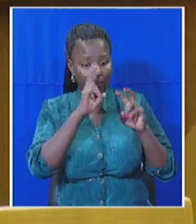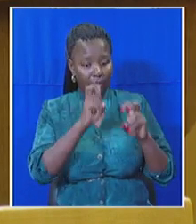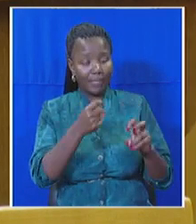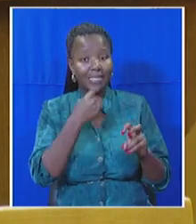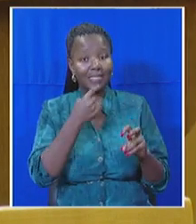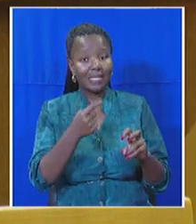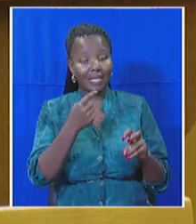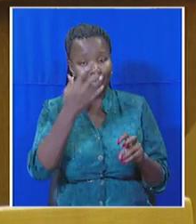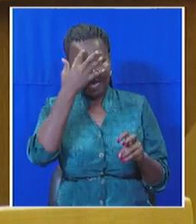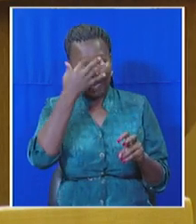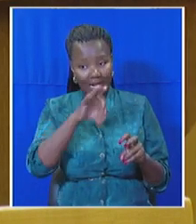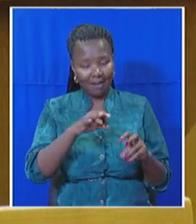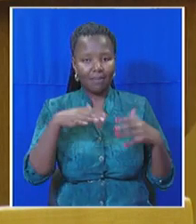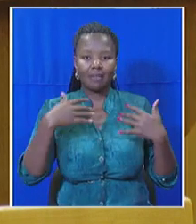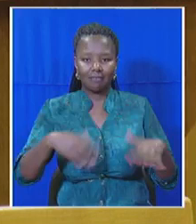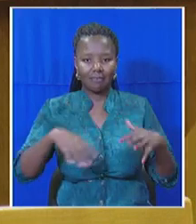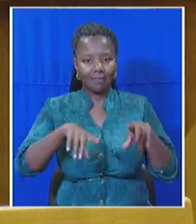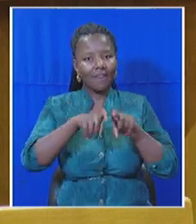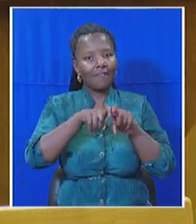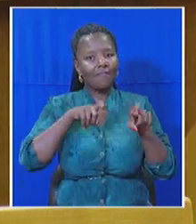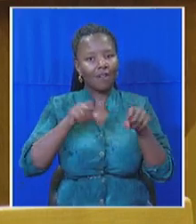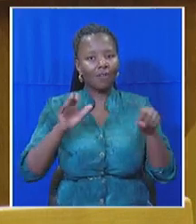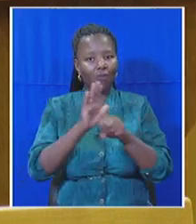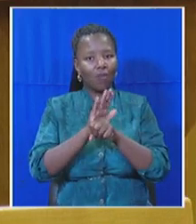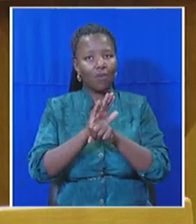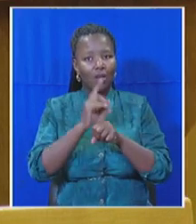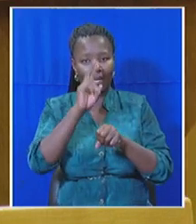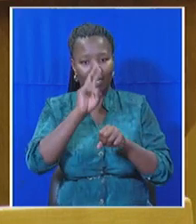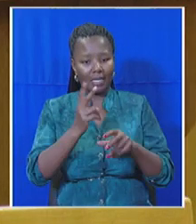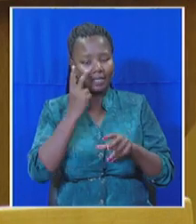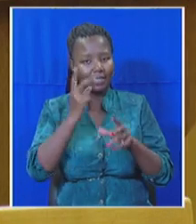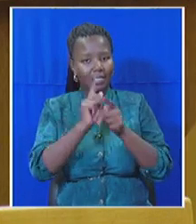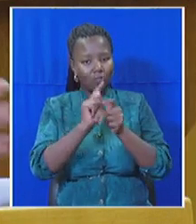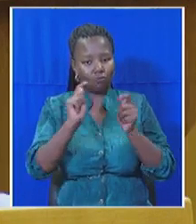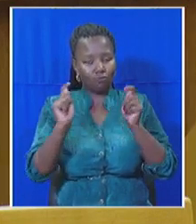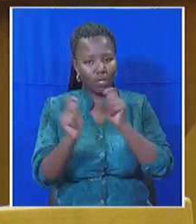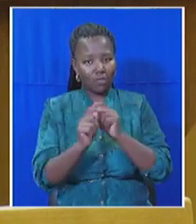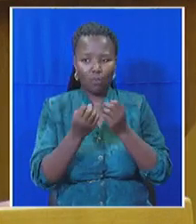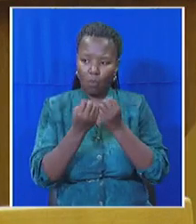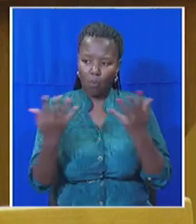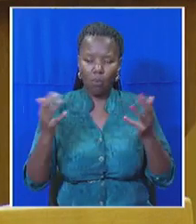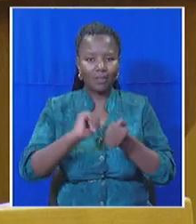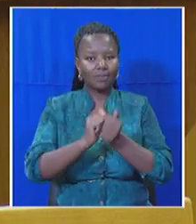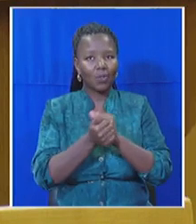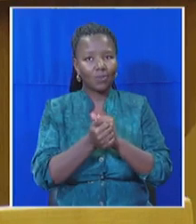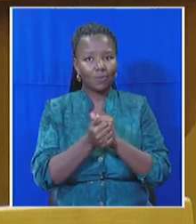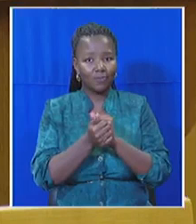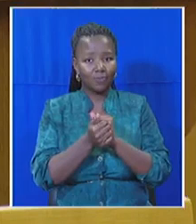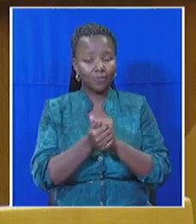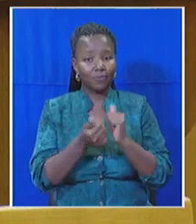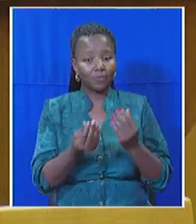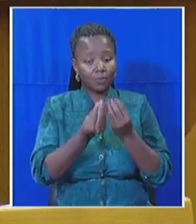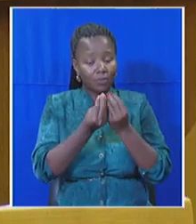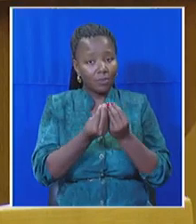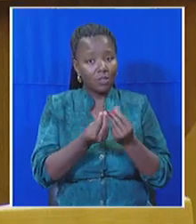its responsibility regarding the promotion and transformation of all sports. The solution lies